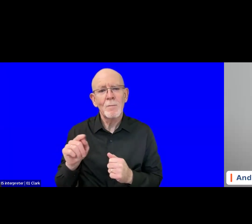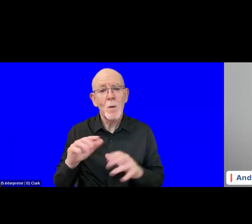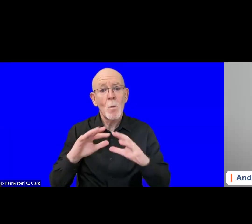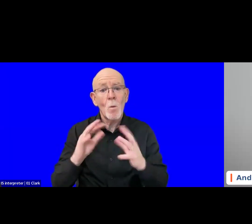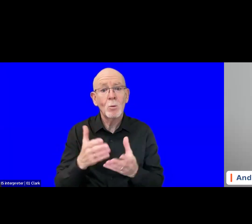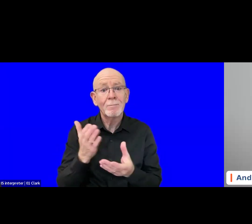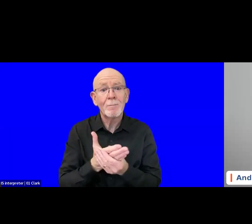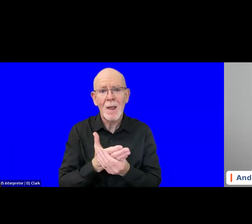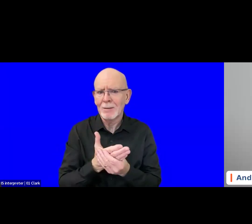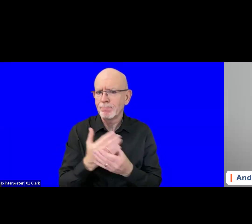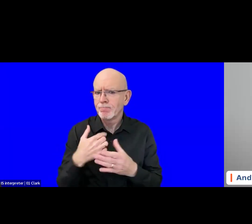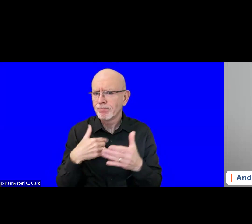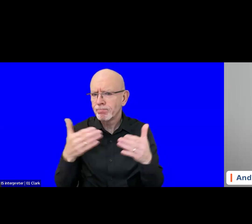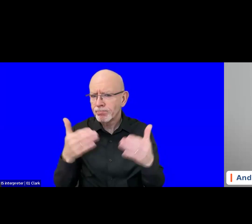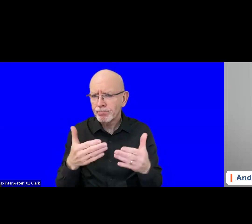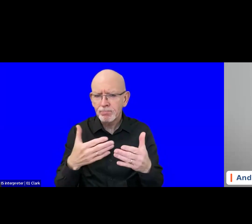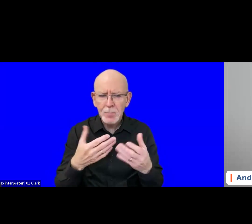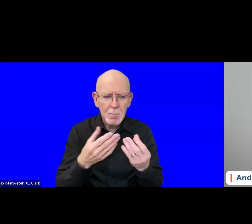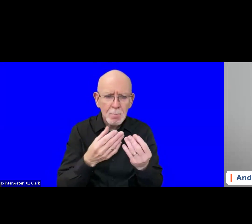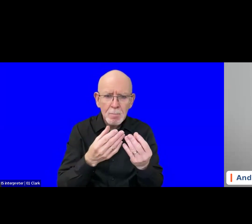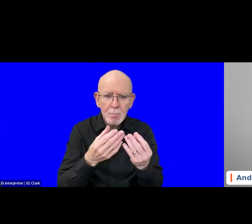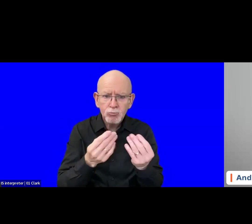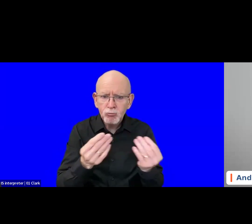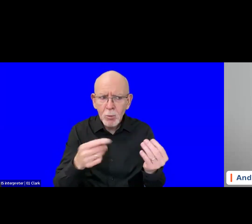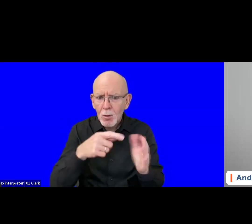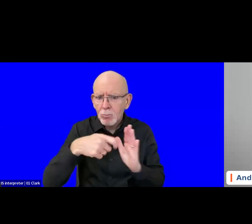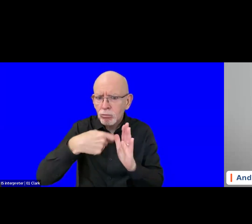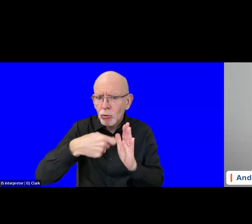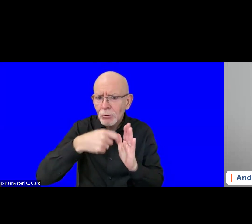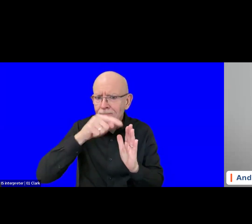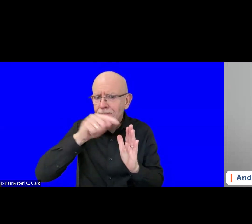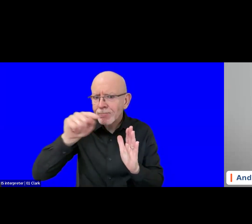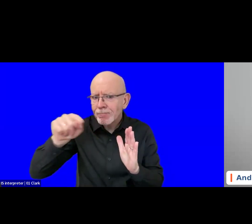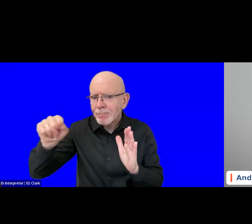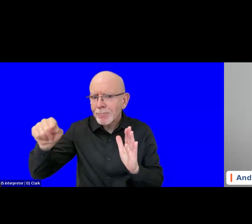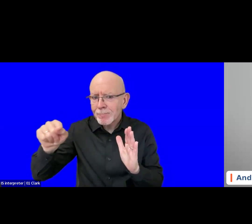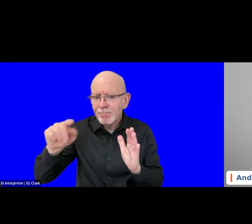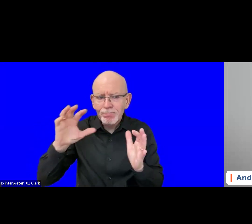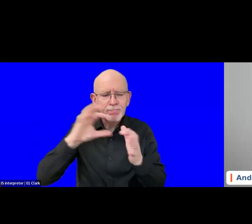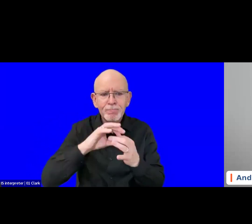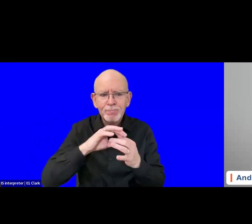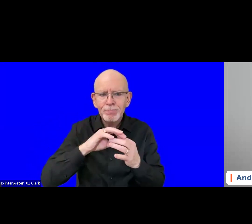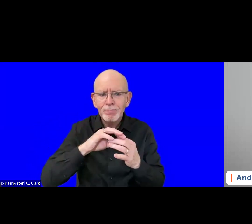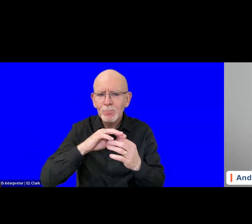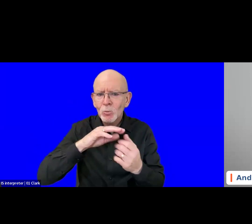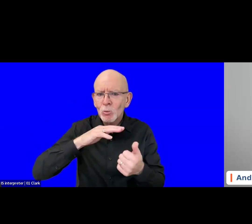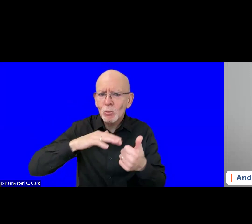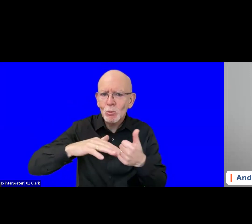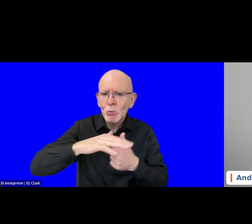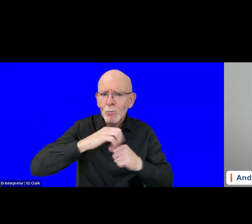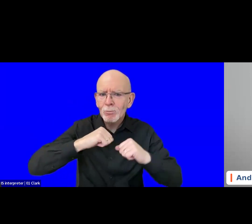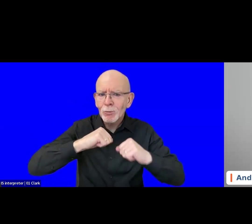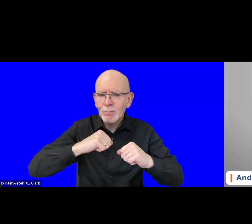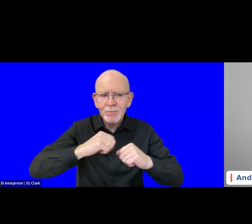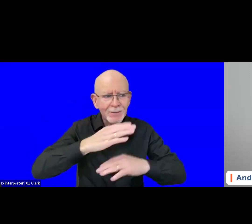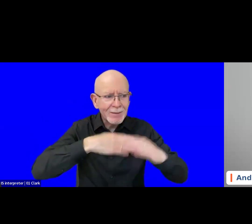should be disability inclusive. So I was very interested to follow all this presentation, but from the